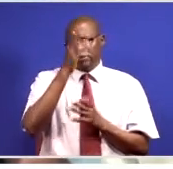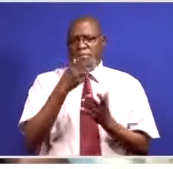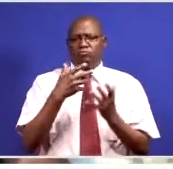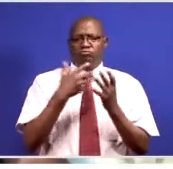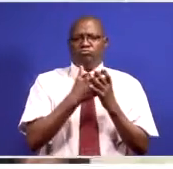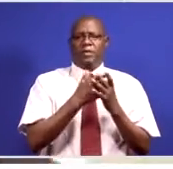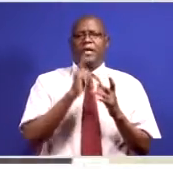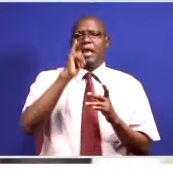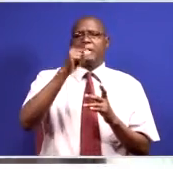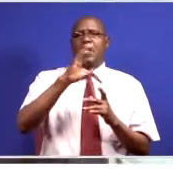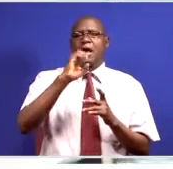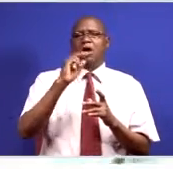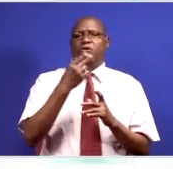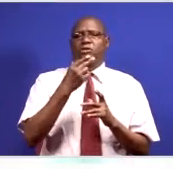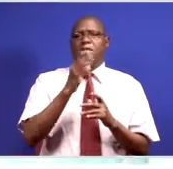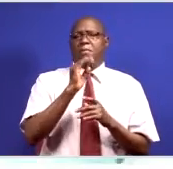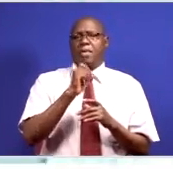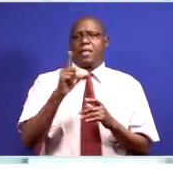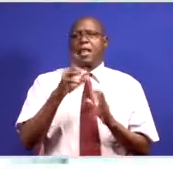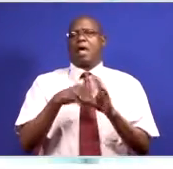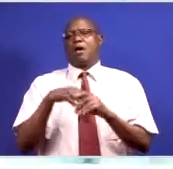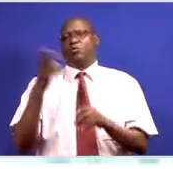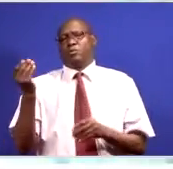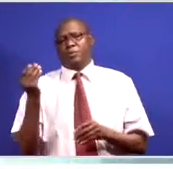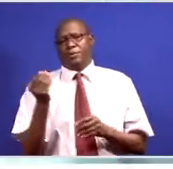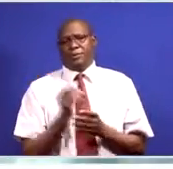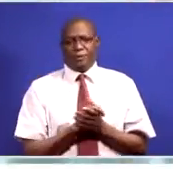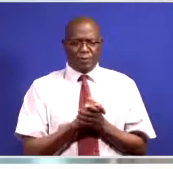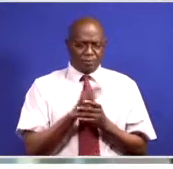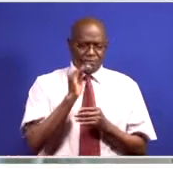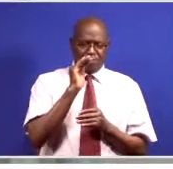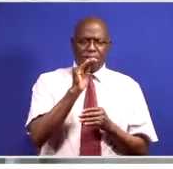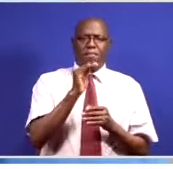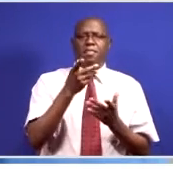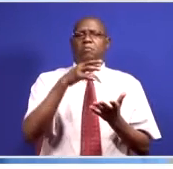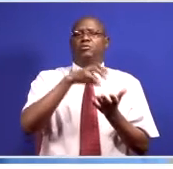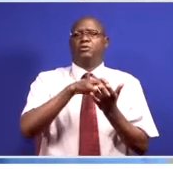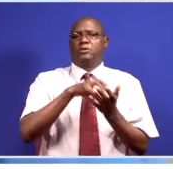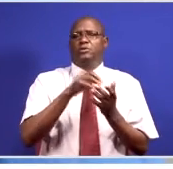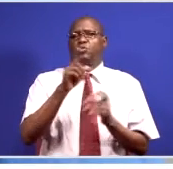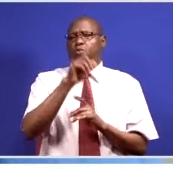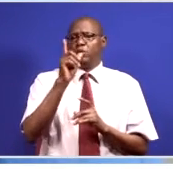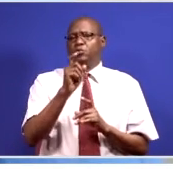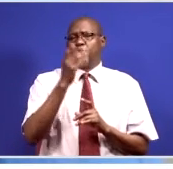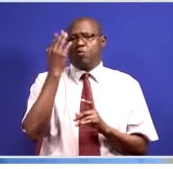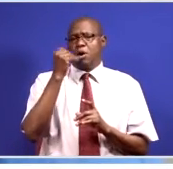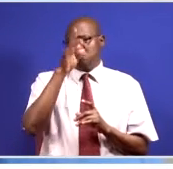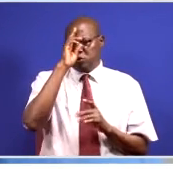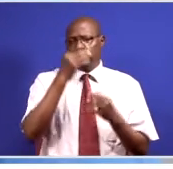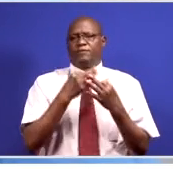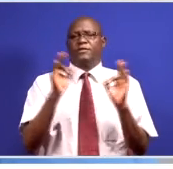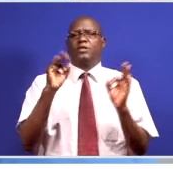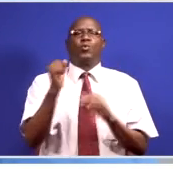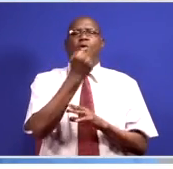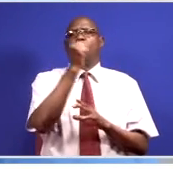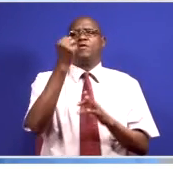bill wakatoka. Katana, while calling for speed investigation on the matter, has questioned why police have released the culprit to roam around